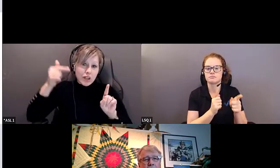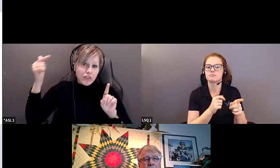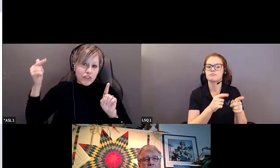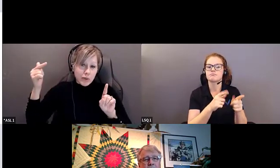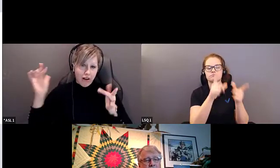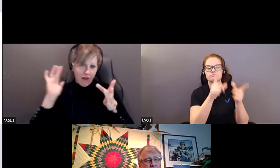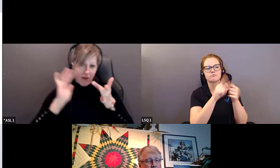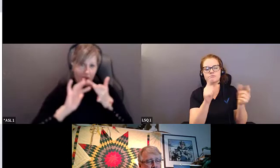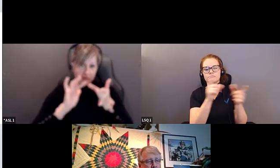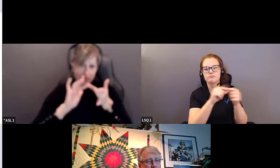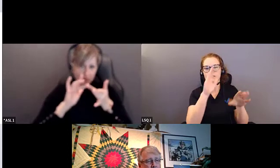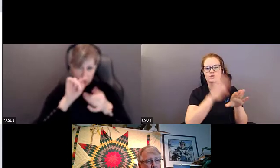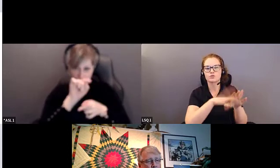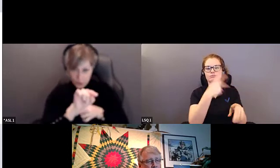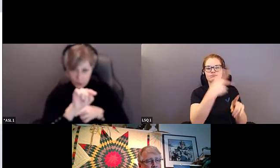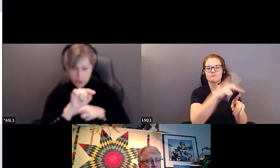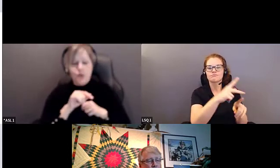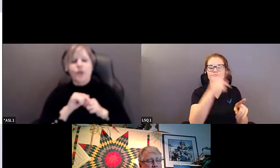a